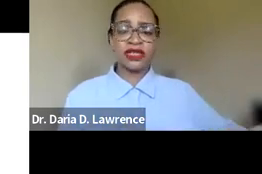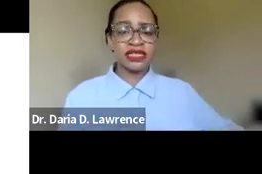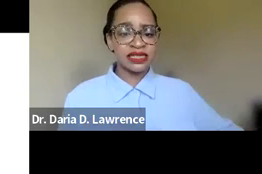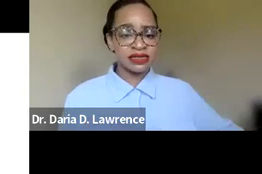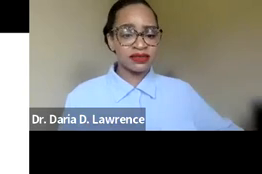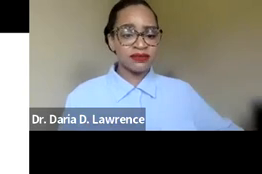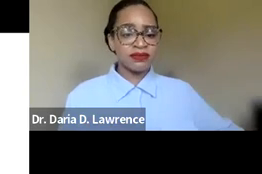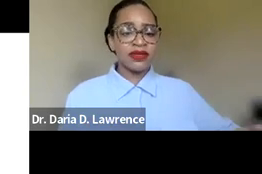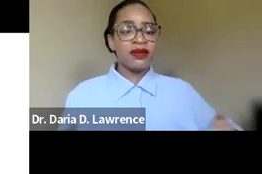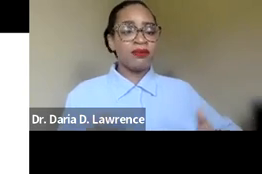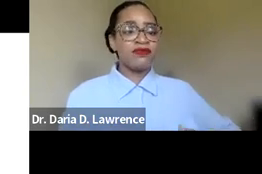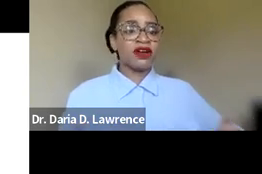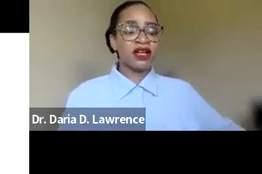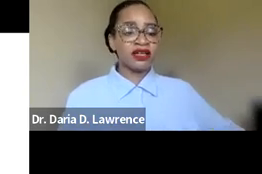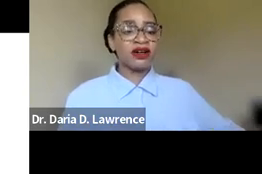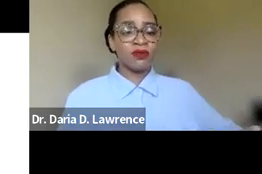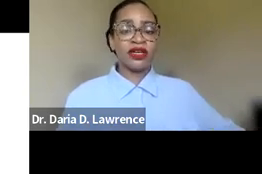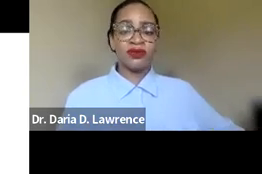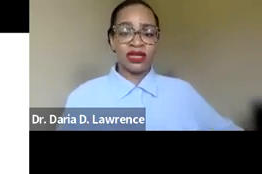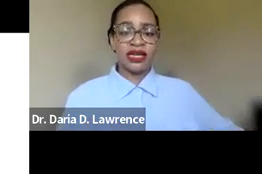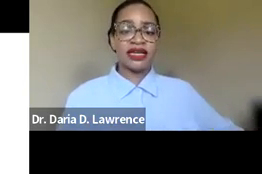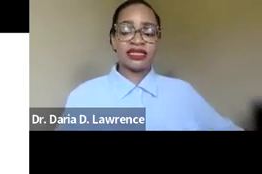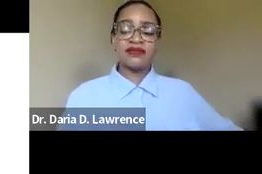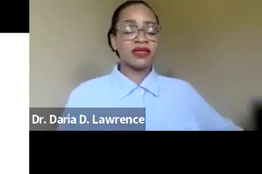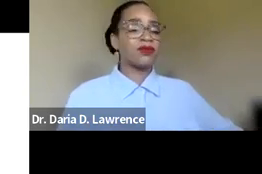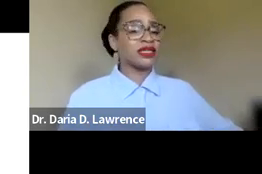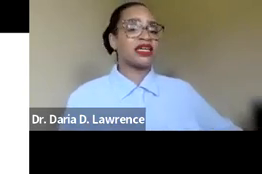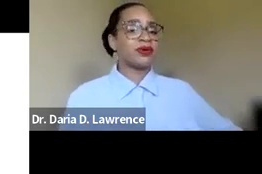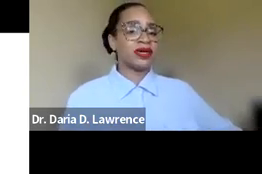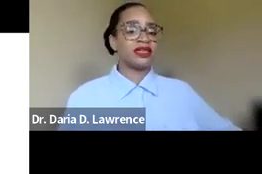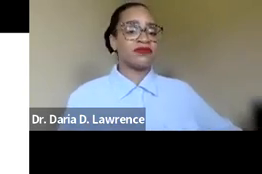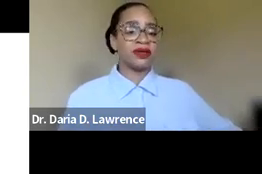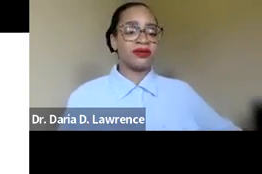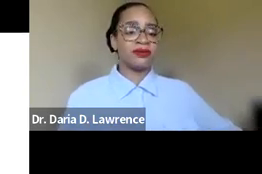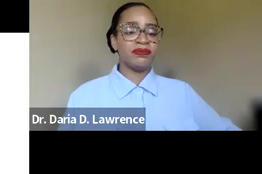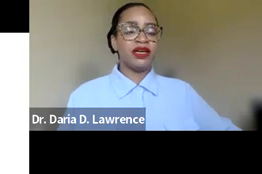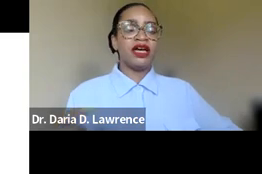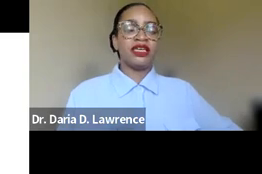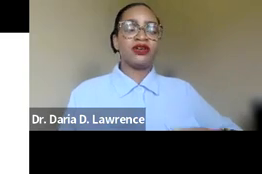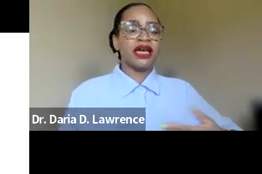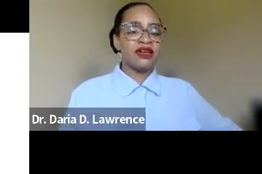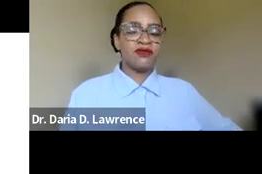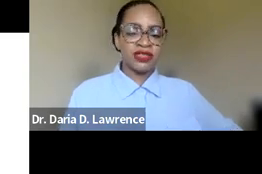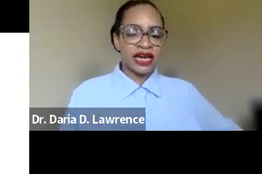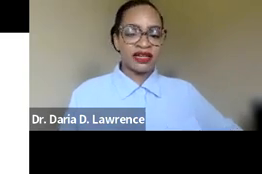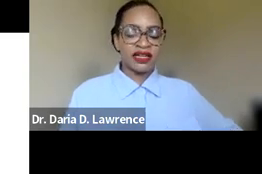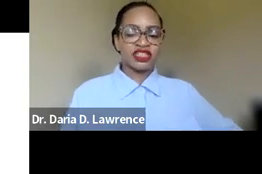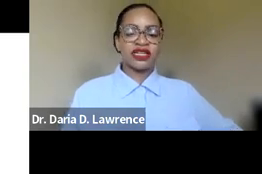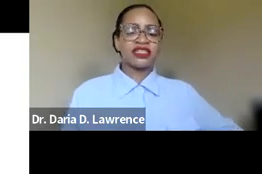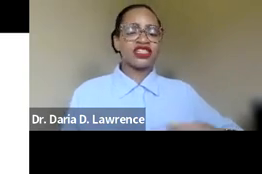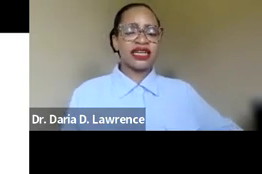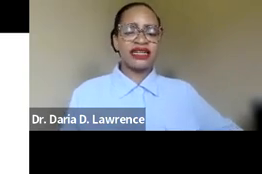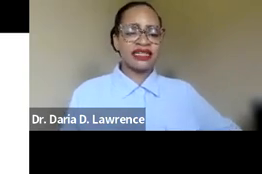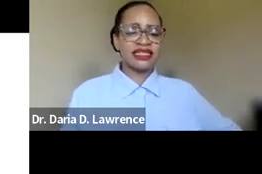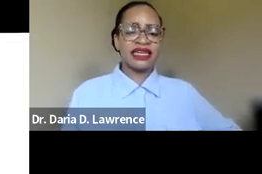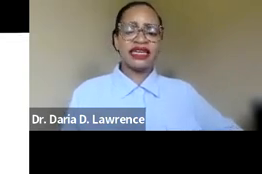to their fullest extent. Be very clear on what you need and see if someone at the table can get that for you. Get creative with your data collection